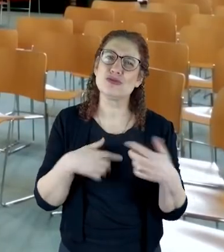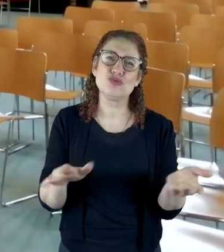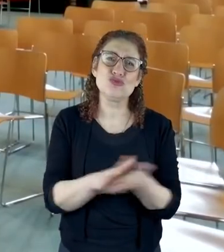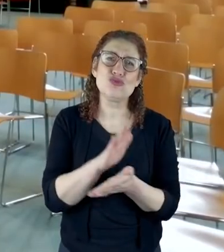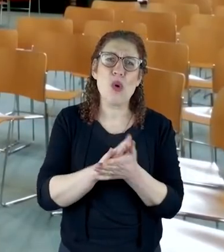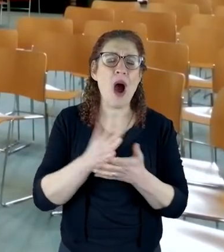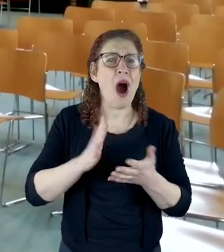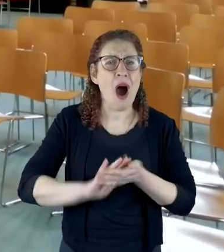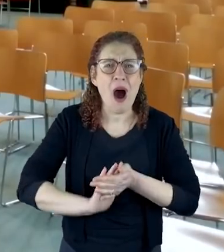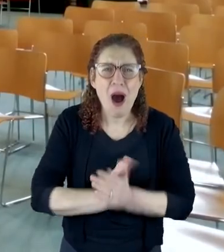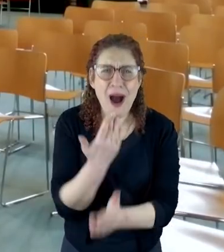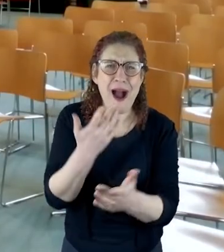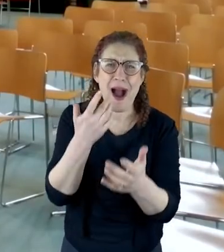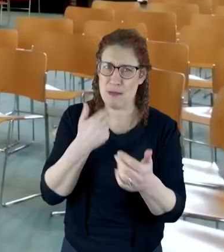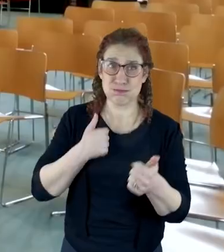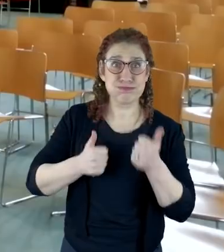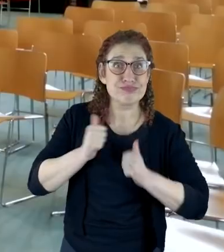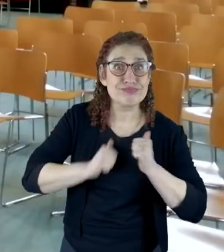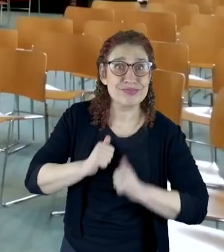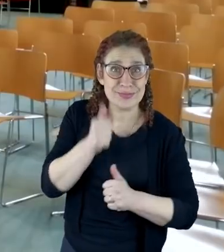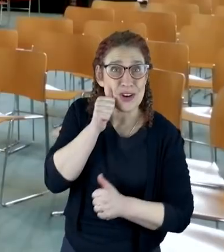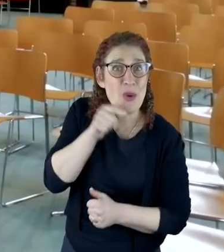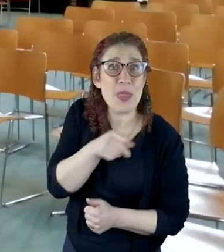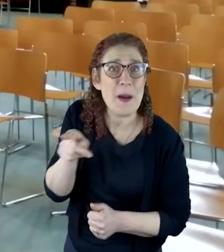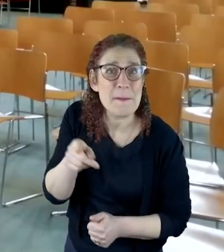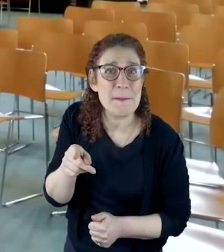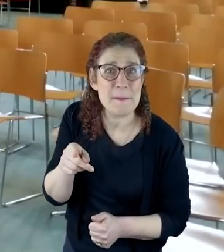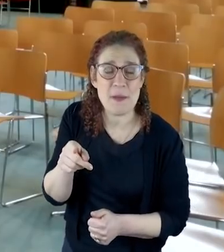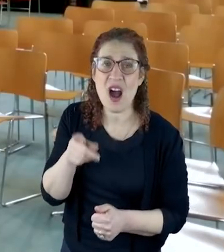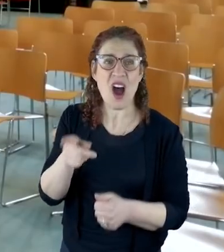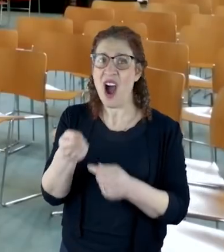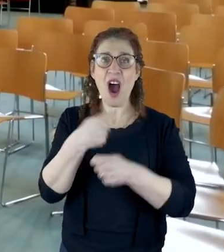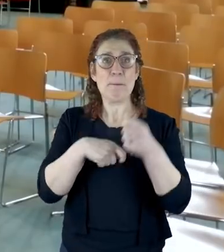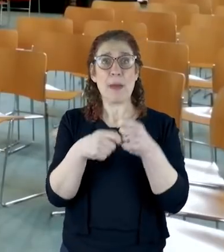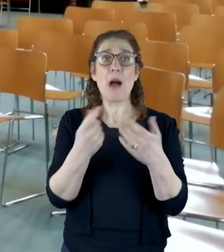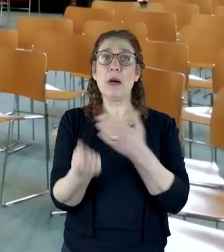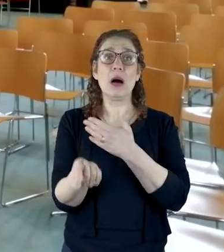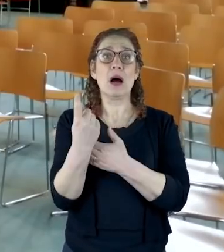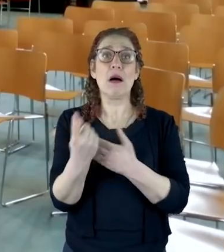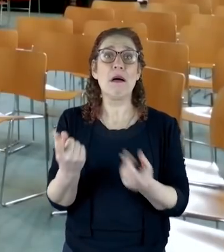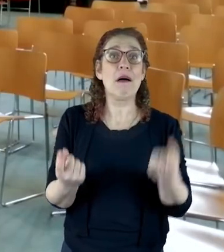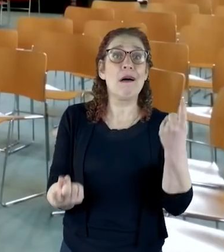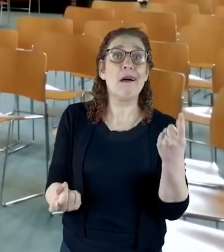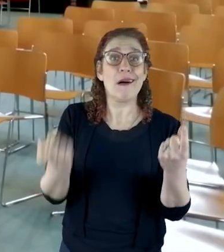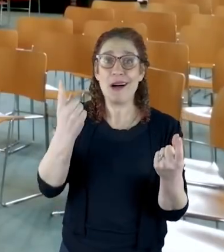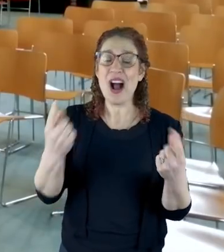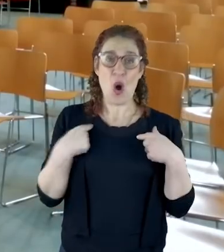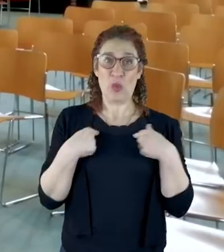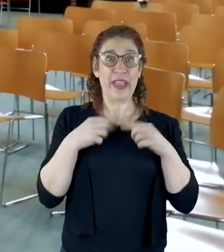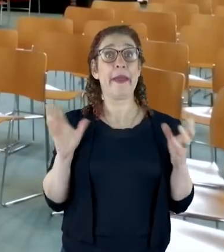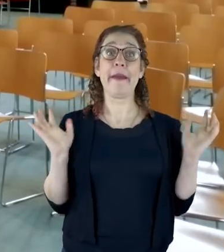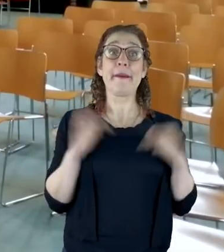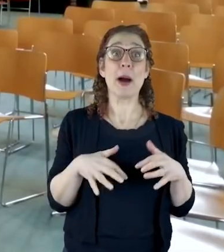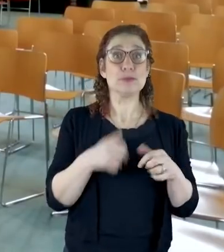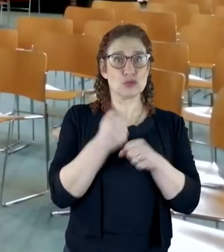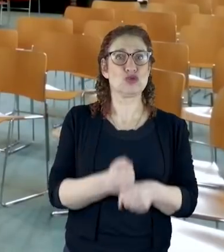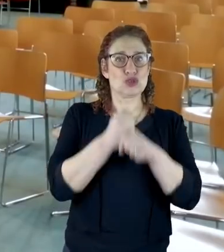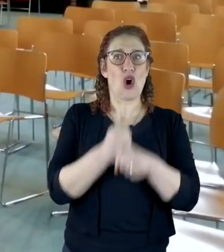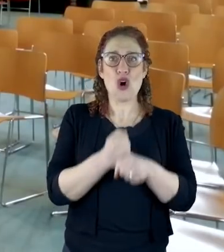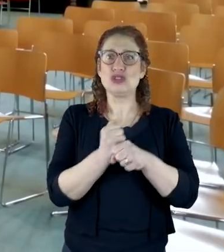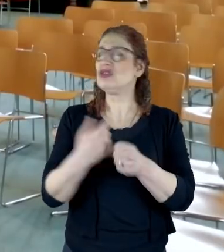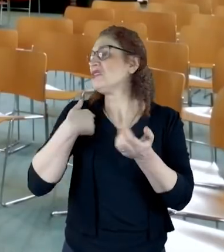and privilege to get to know them. This has happened quite naturally as we've gathered to worship Jesus